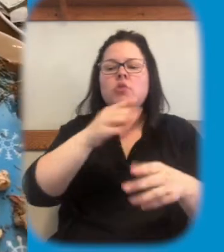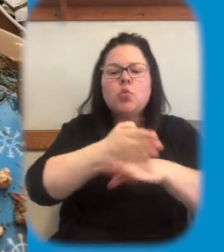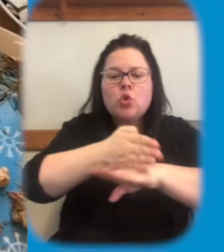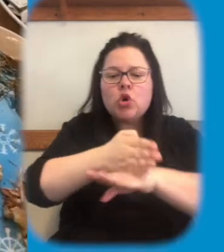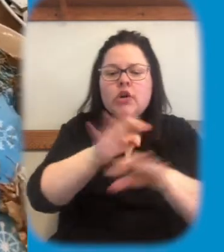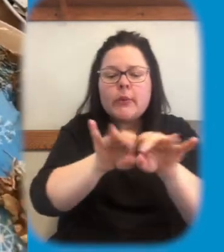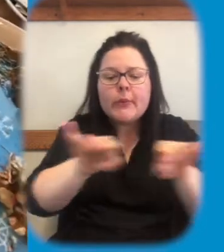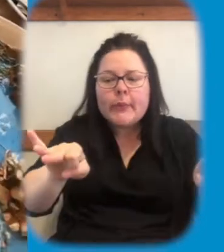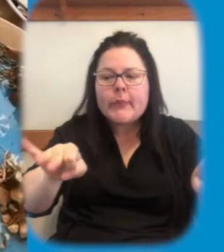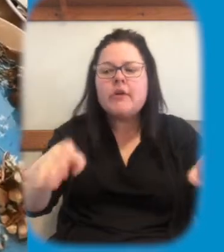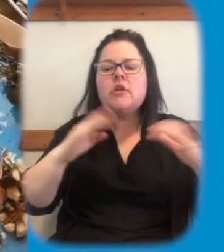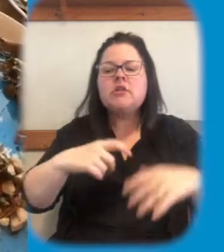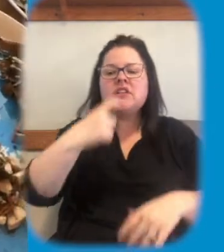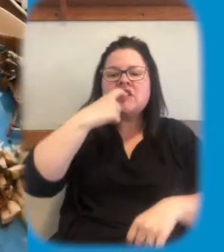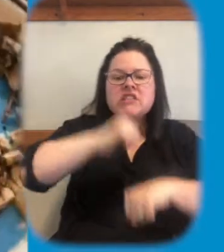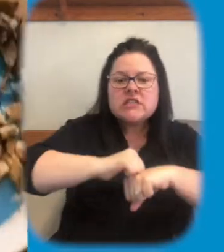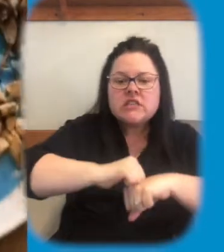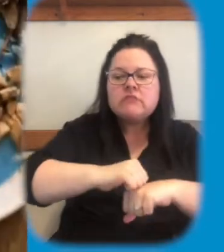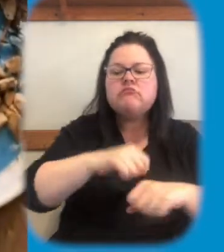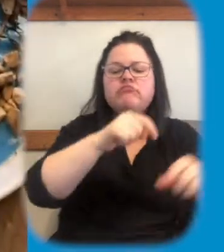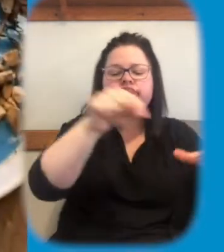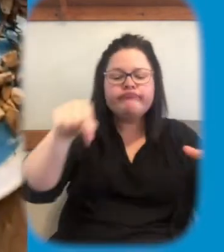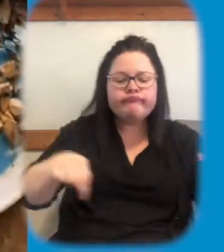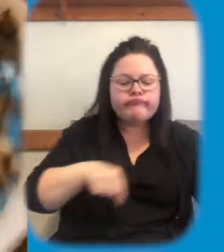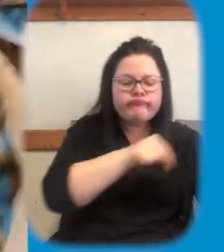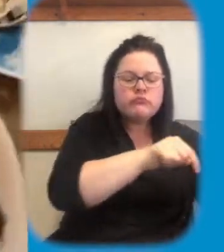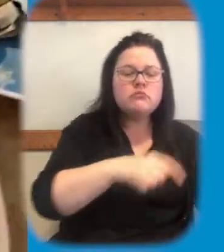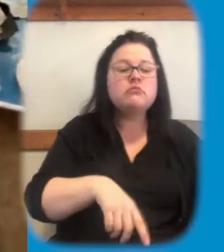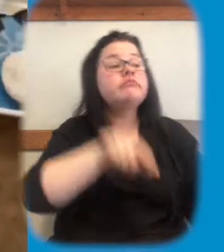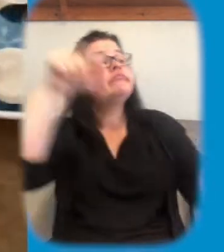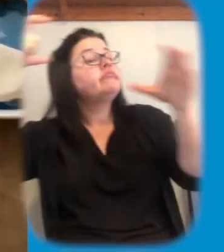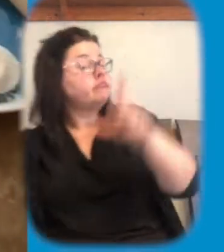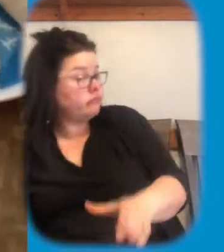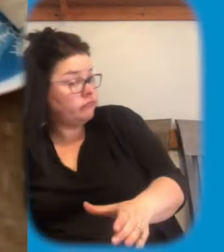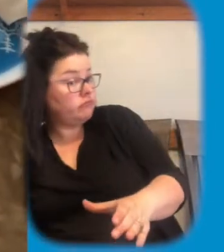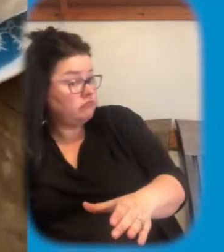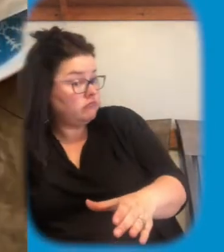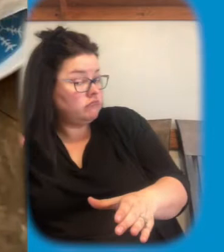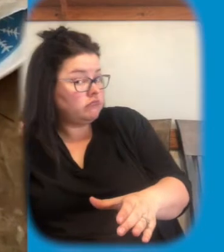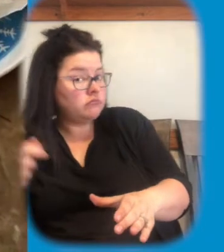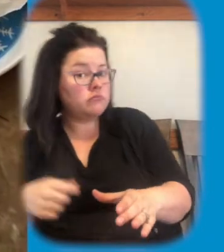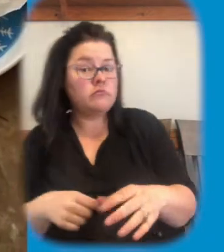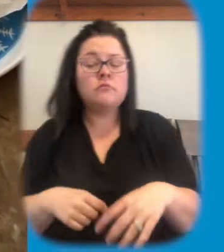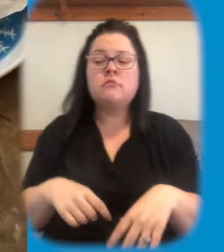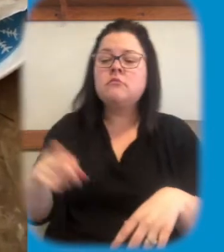chips, that's dead plants and sticks. Okay. What's on this tray?